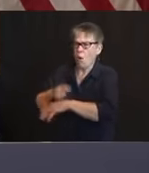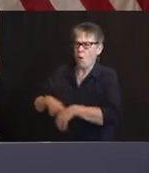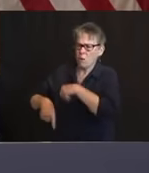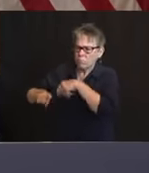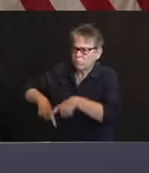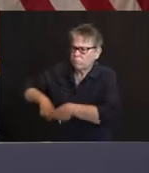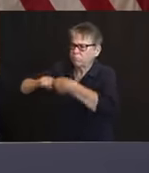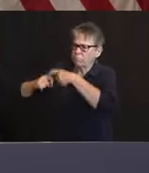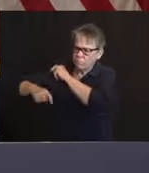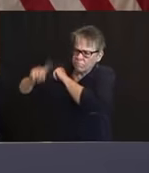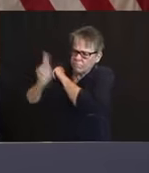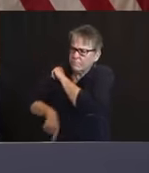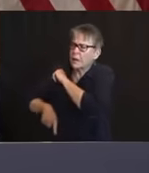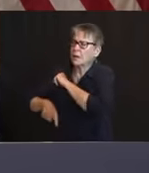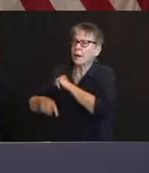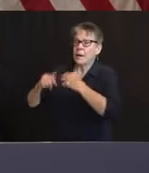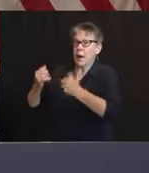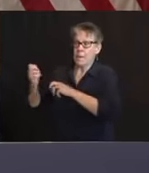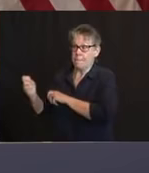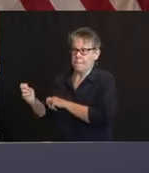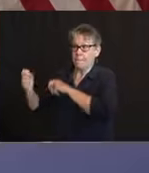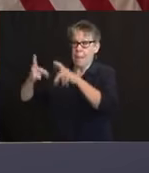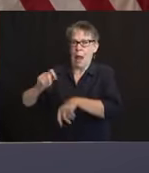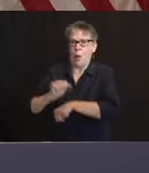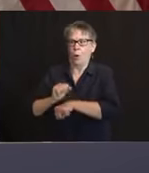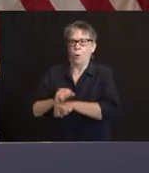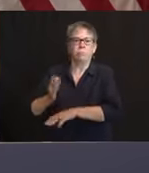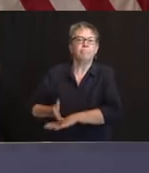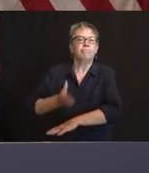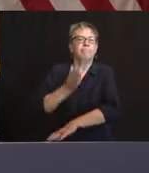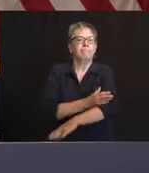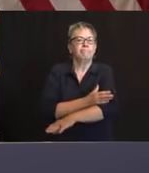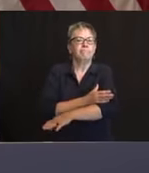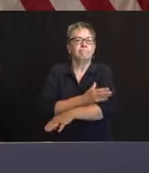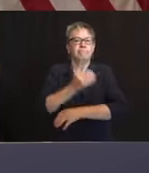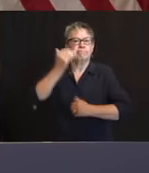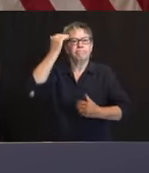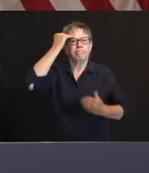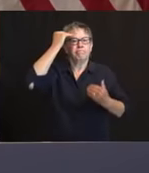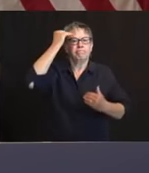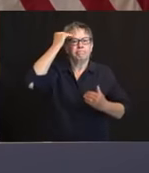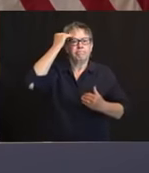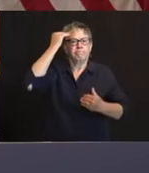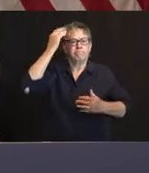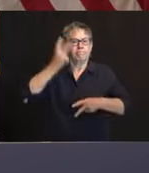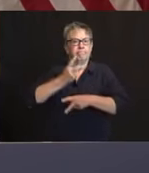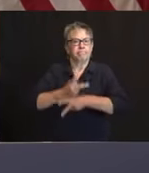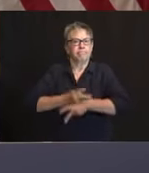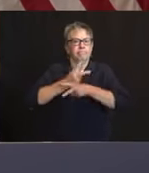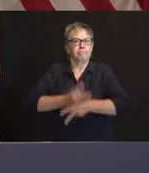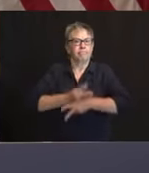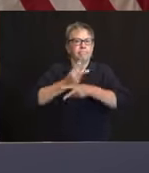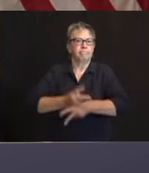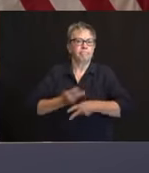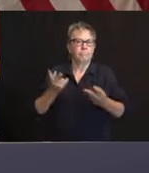because some decisions that I know regret have now led to life-changing and career-changing events, and they're still